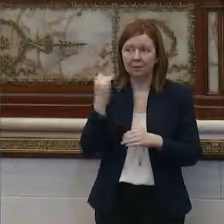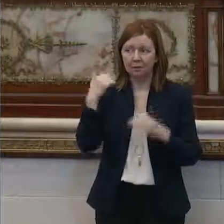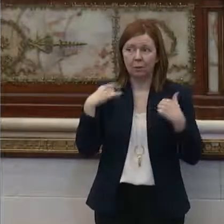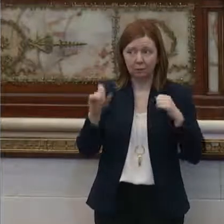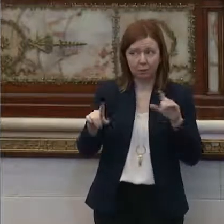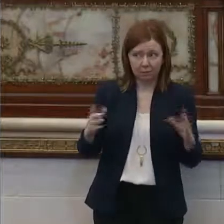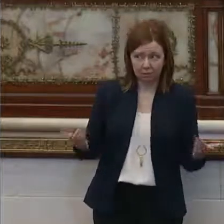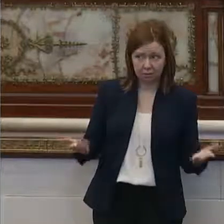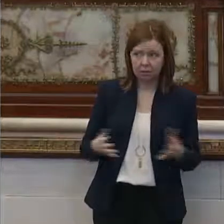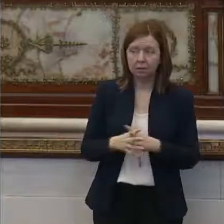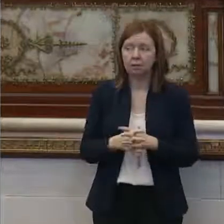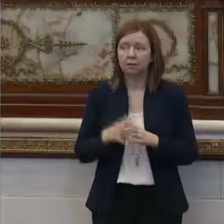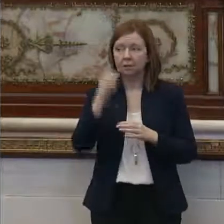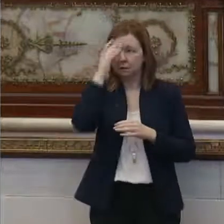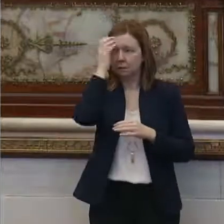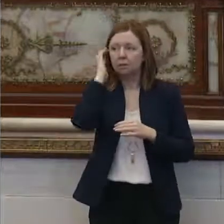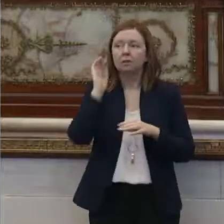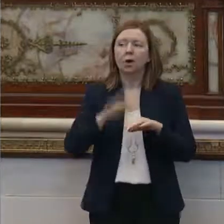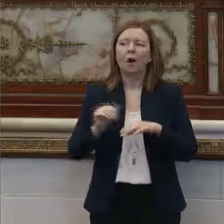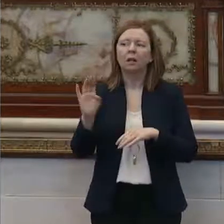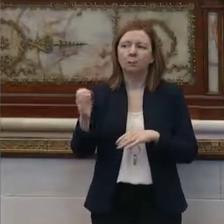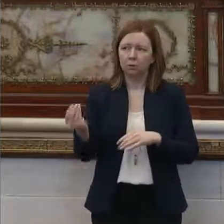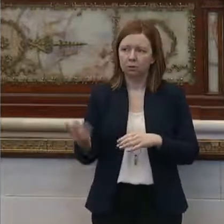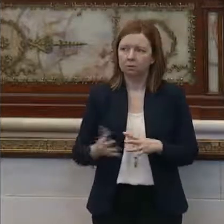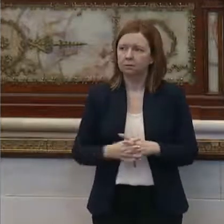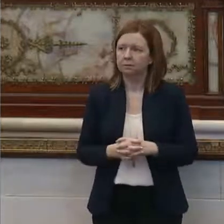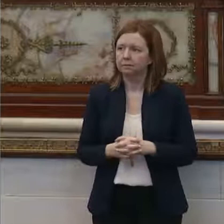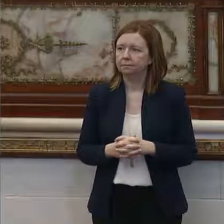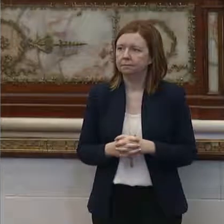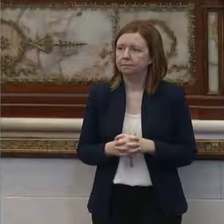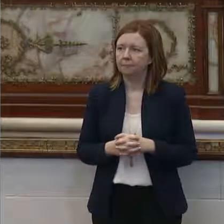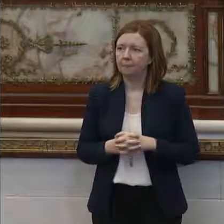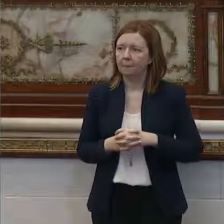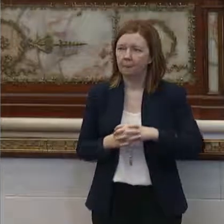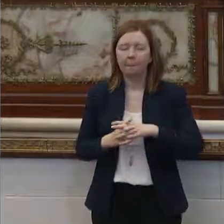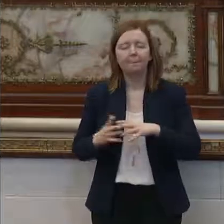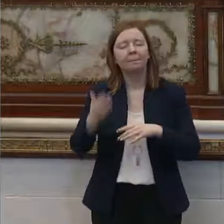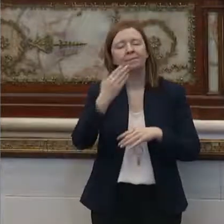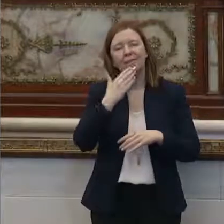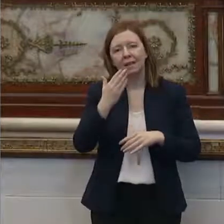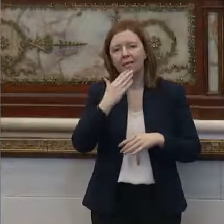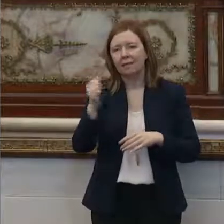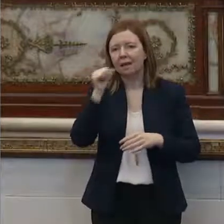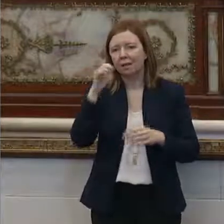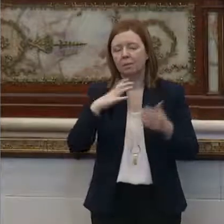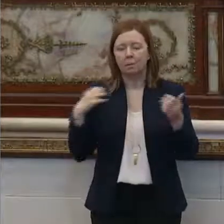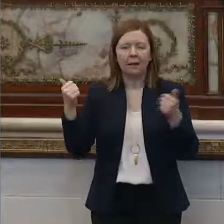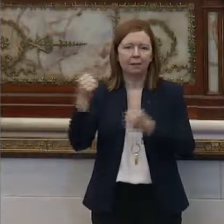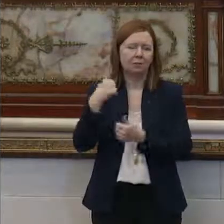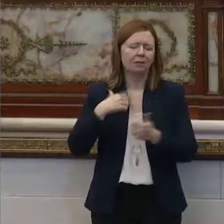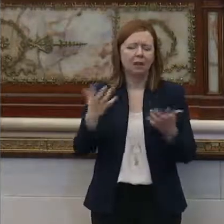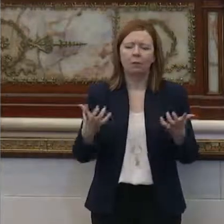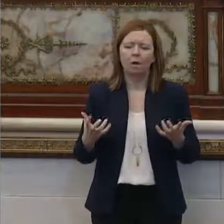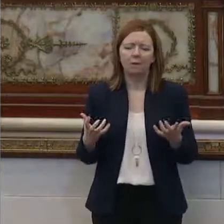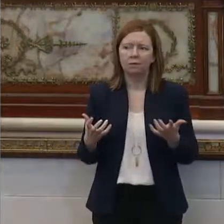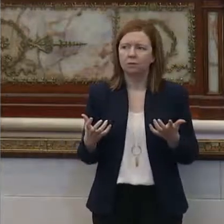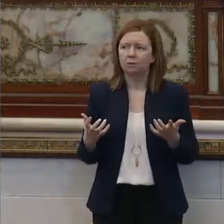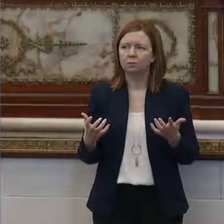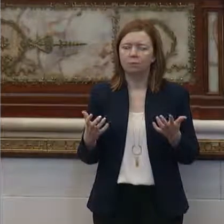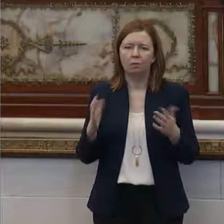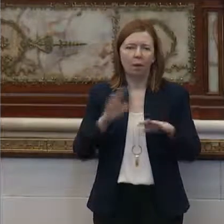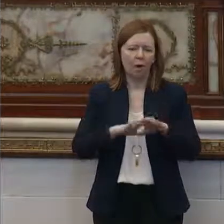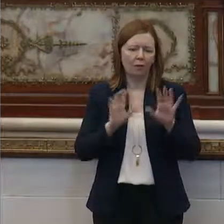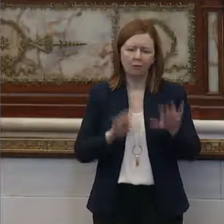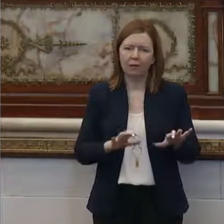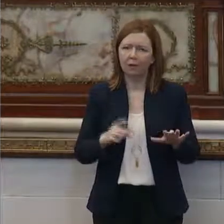question, you're on mute. You're muted. Thank you, Madam Chair. I just want to go on the